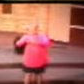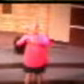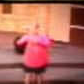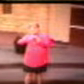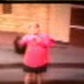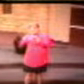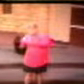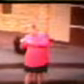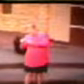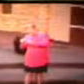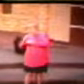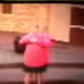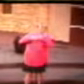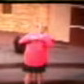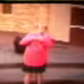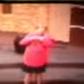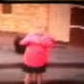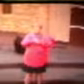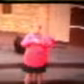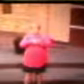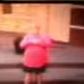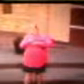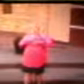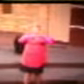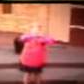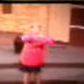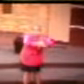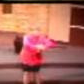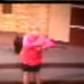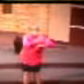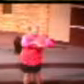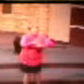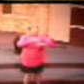risky, vulnerable act of love.